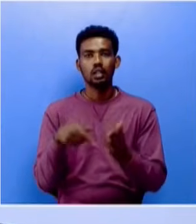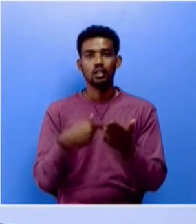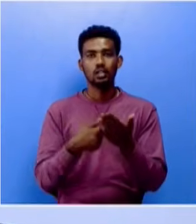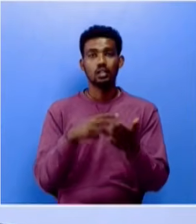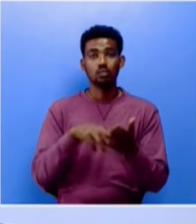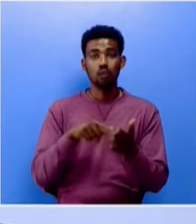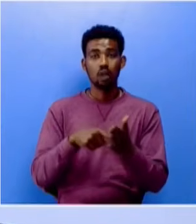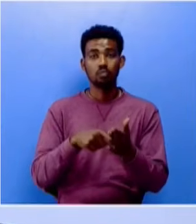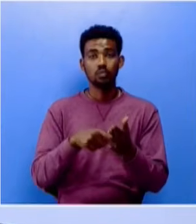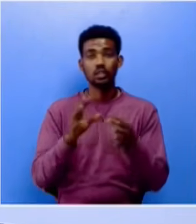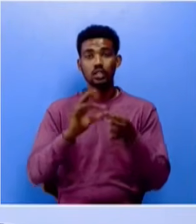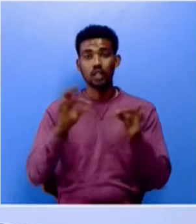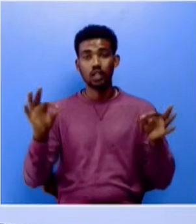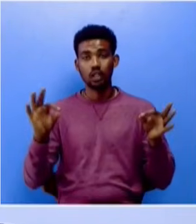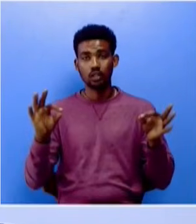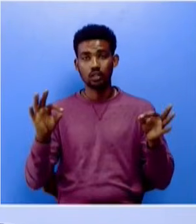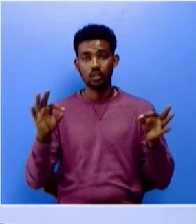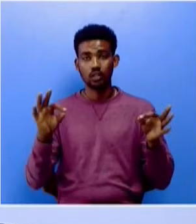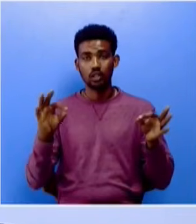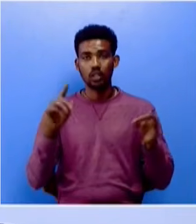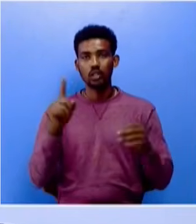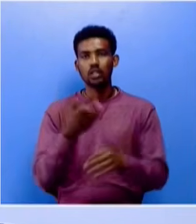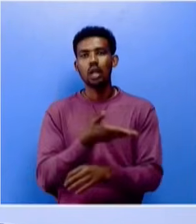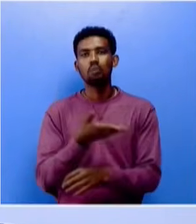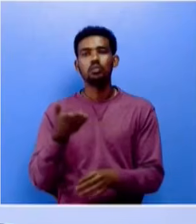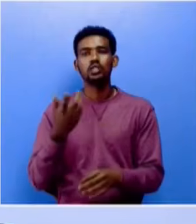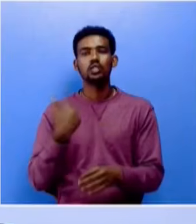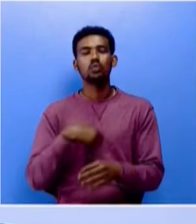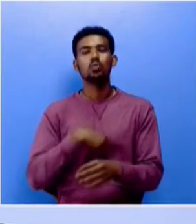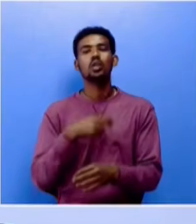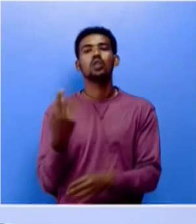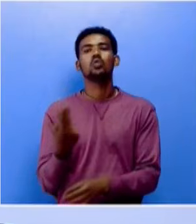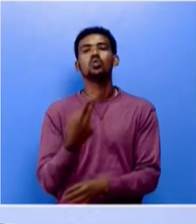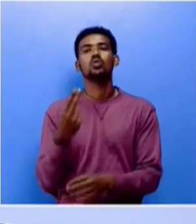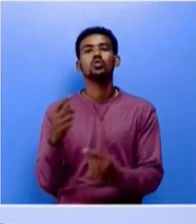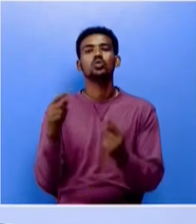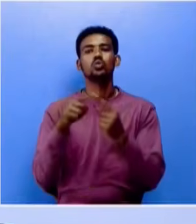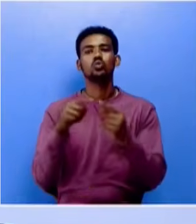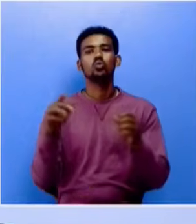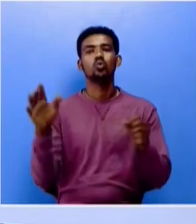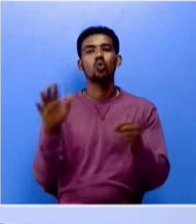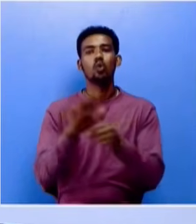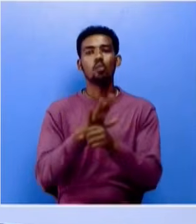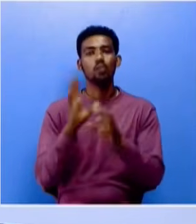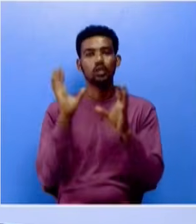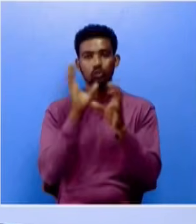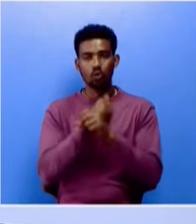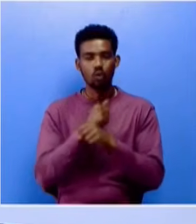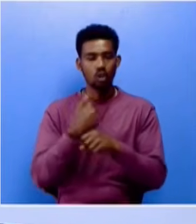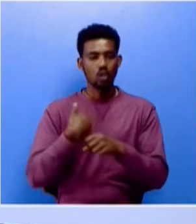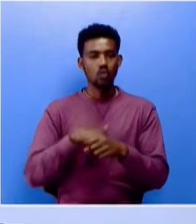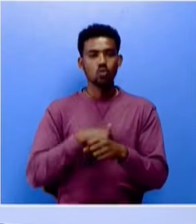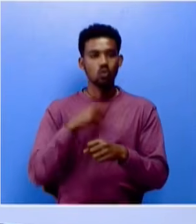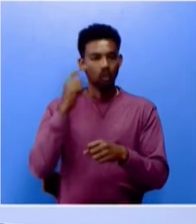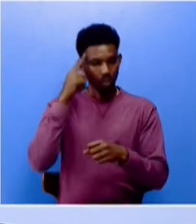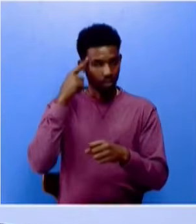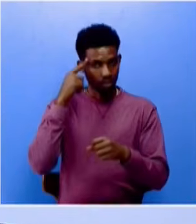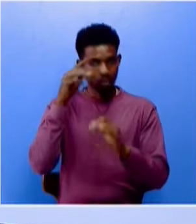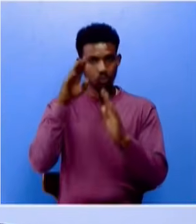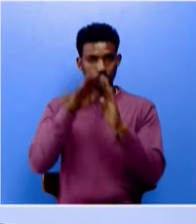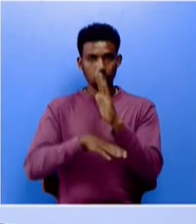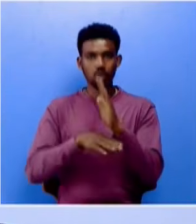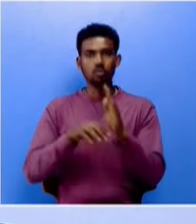the sentence or something which we use to complete our ideas, to minimize